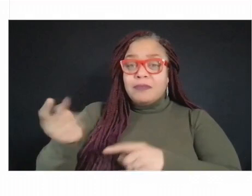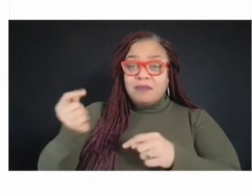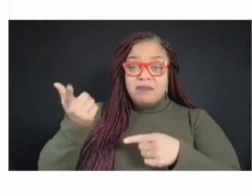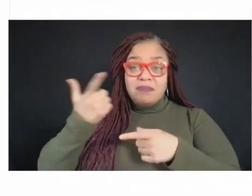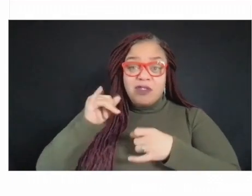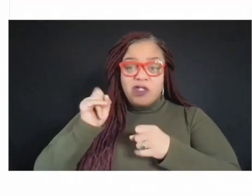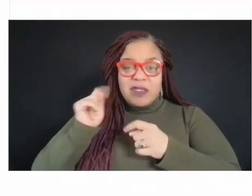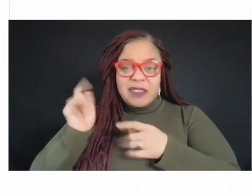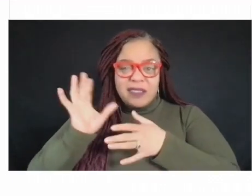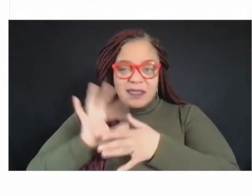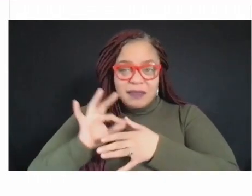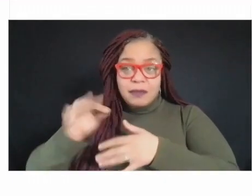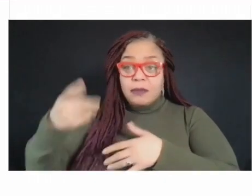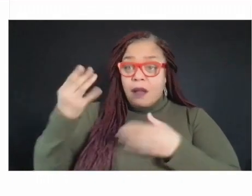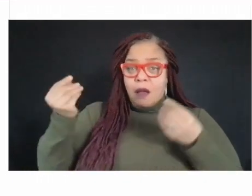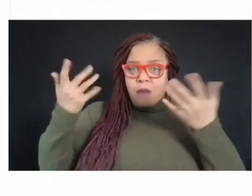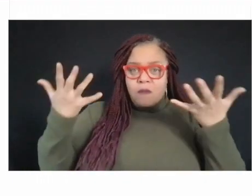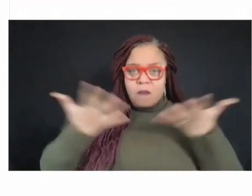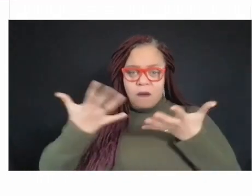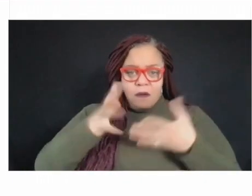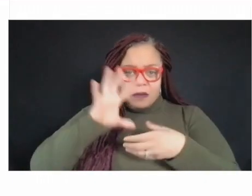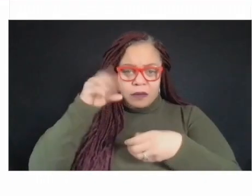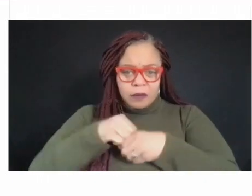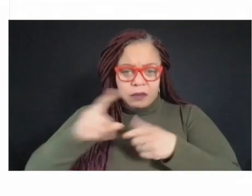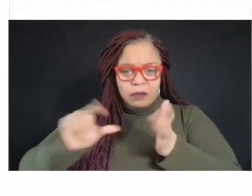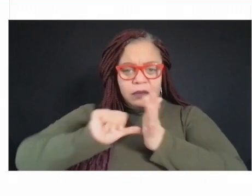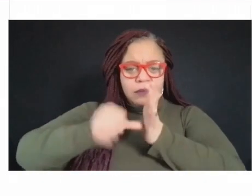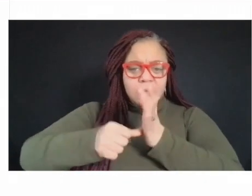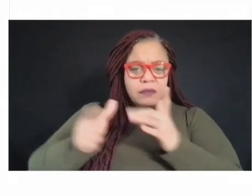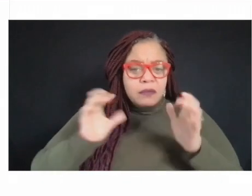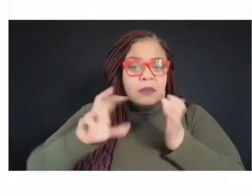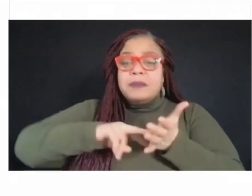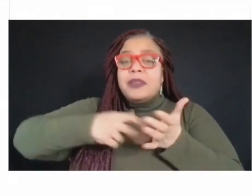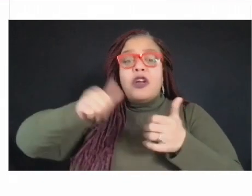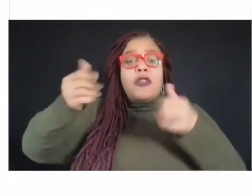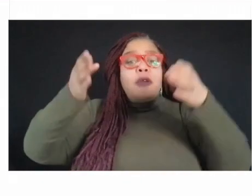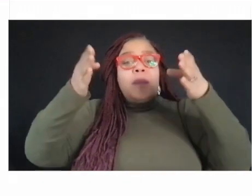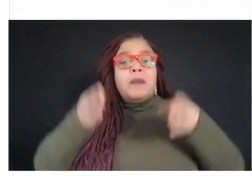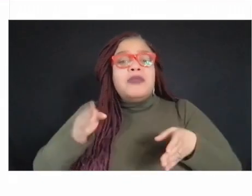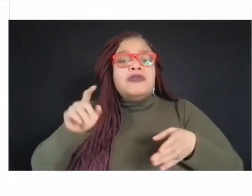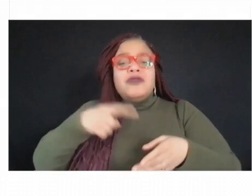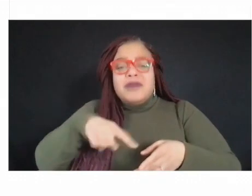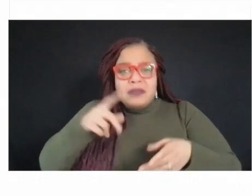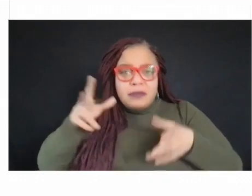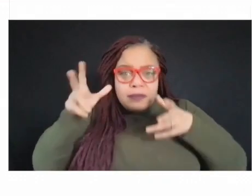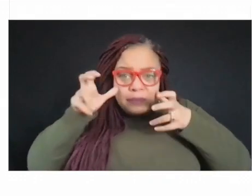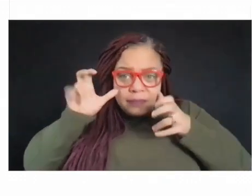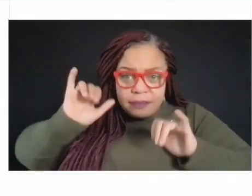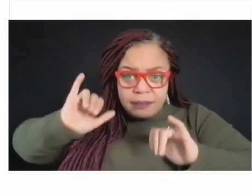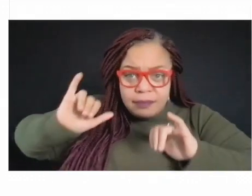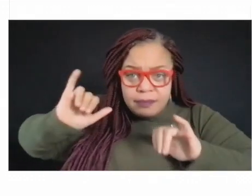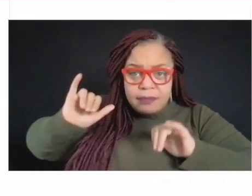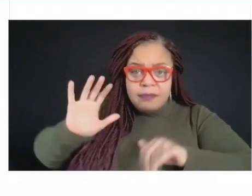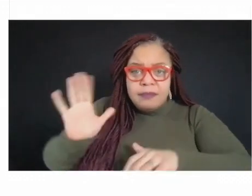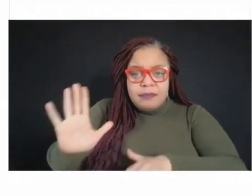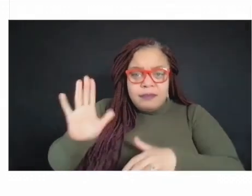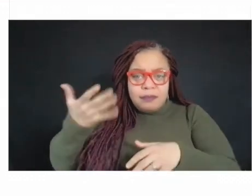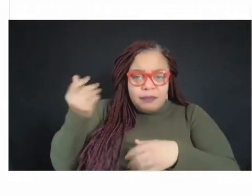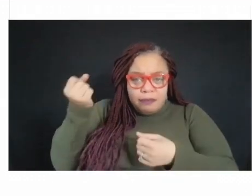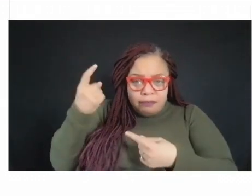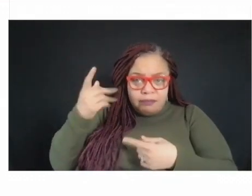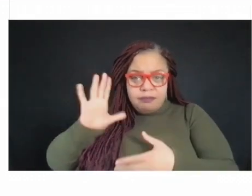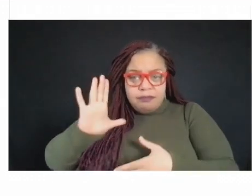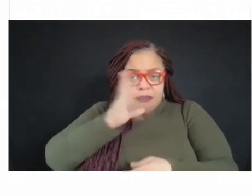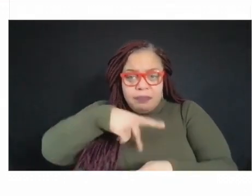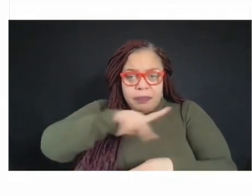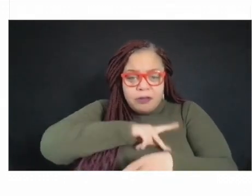communicating the bottom line meaning to the person who's listening, which means understanding their personal context. Mm-hmm. And I